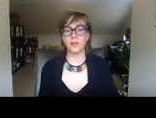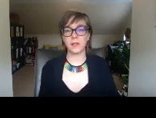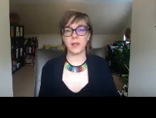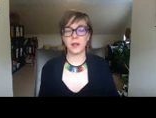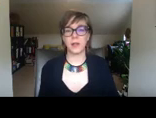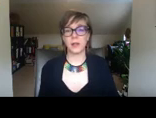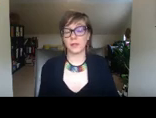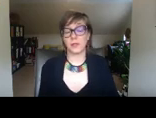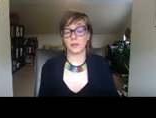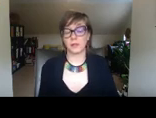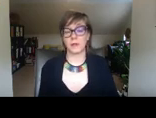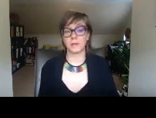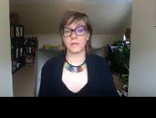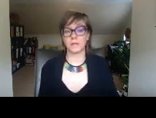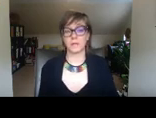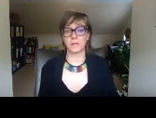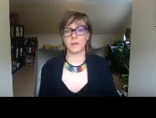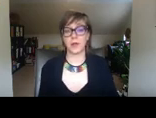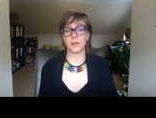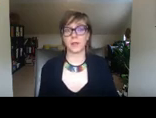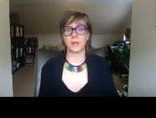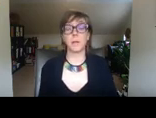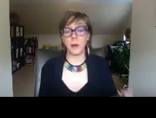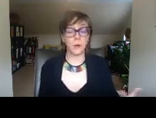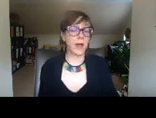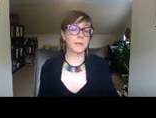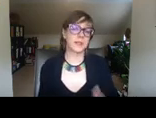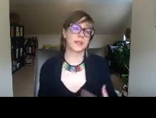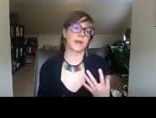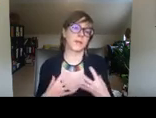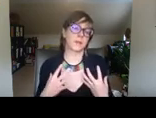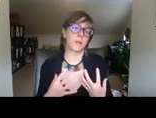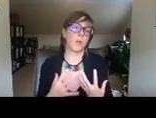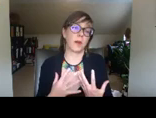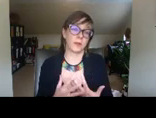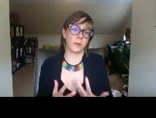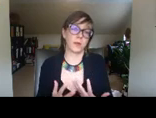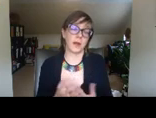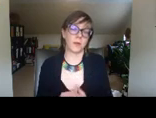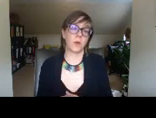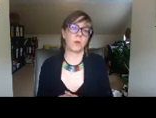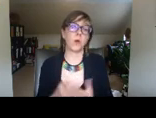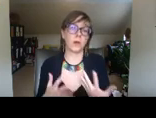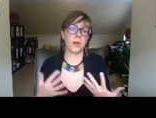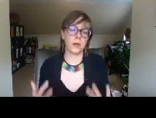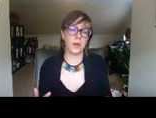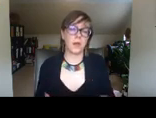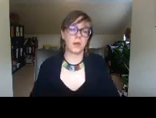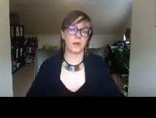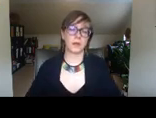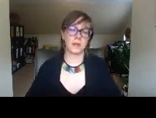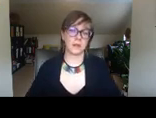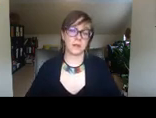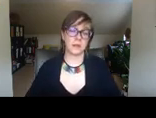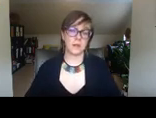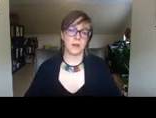share anything, and I think it's I think it perhaps is out of wanting to protect, worrying